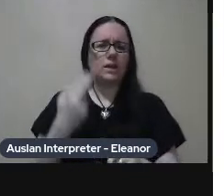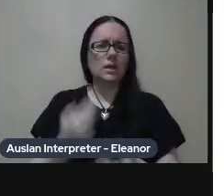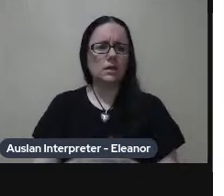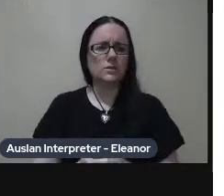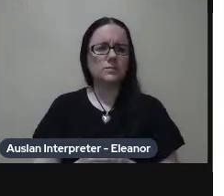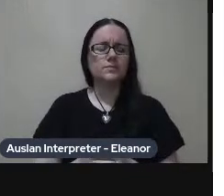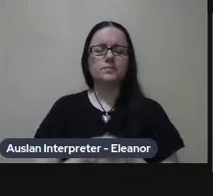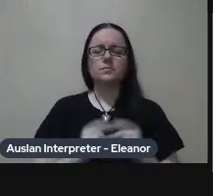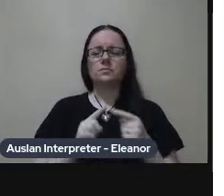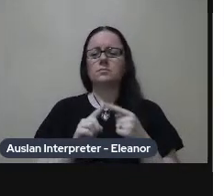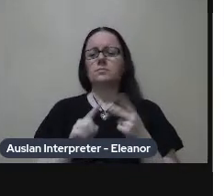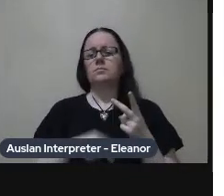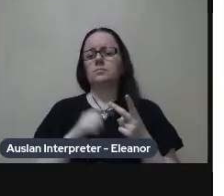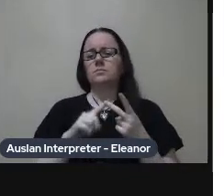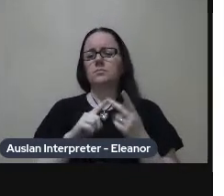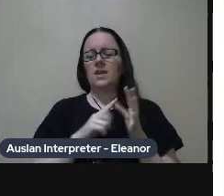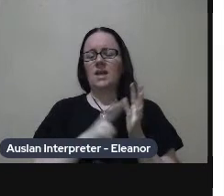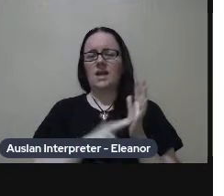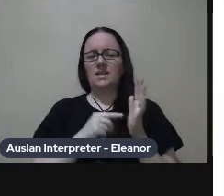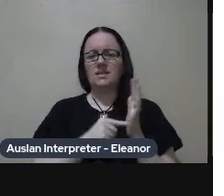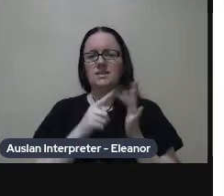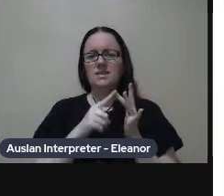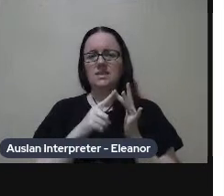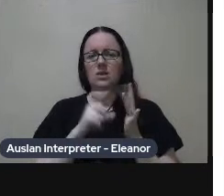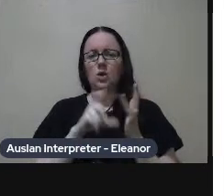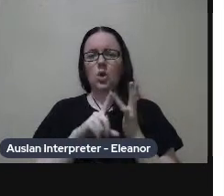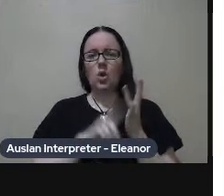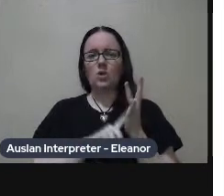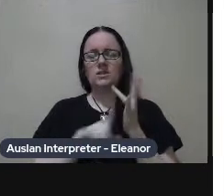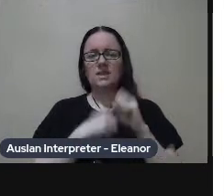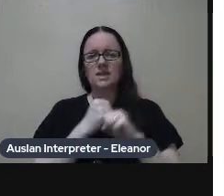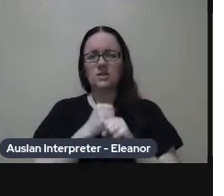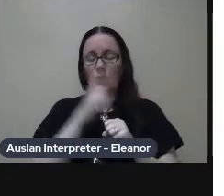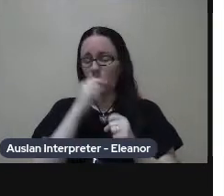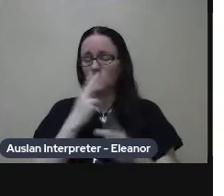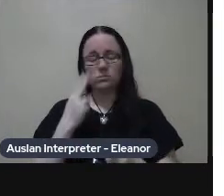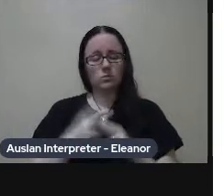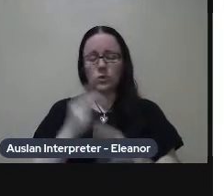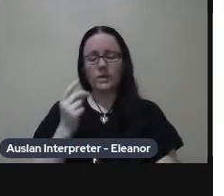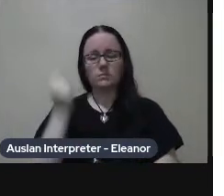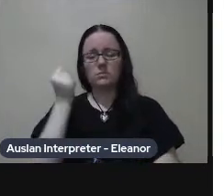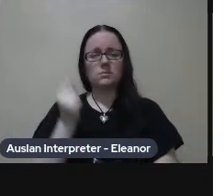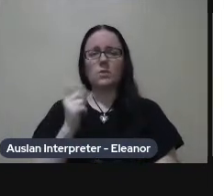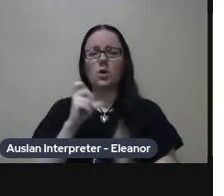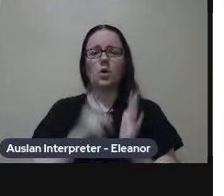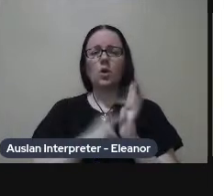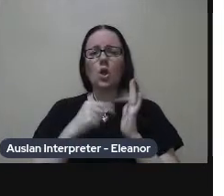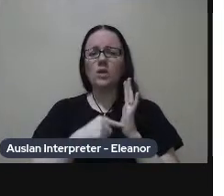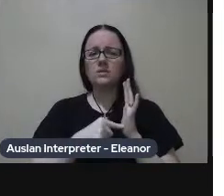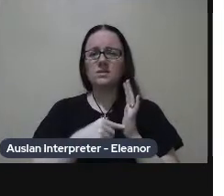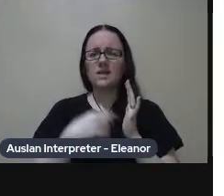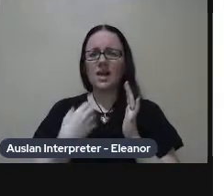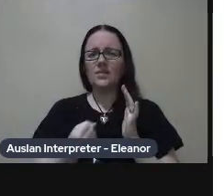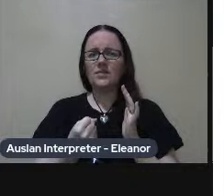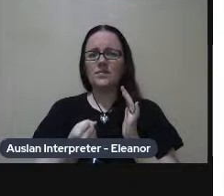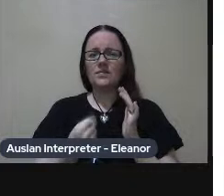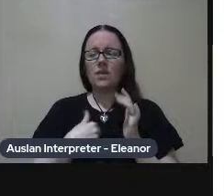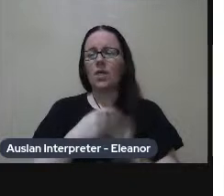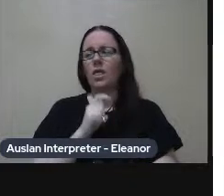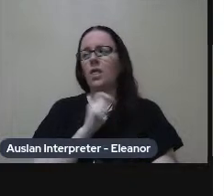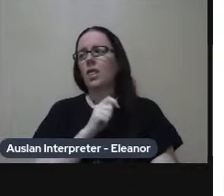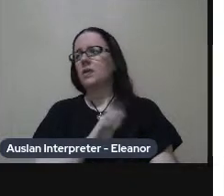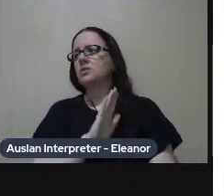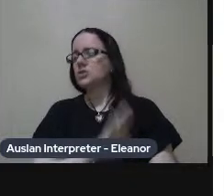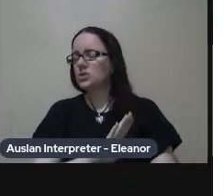your anti-clotting medications, your blood thinners, clots can form also very quickly. So you don't want to be in a situation that you've stopped your